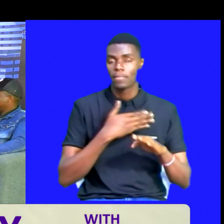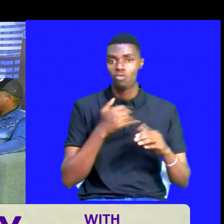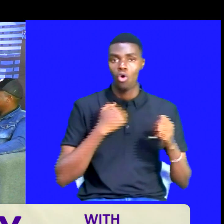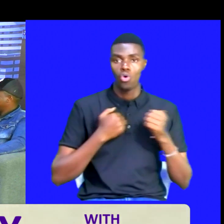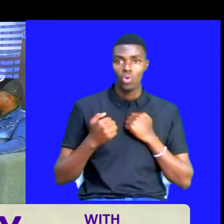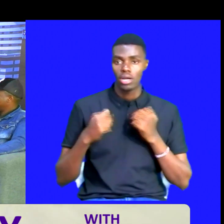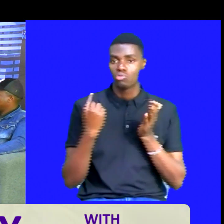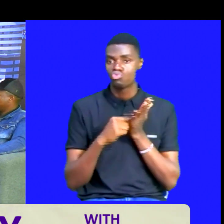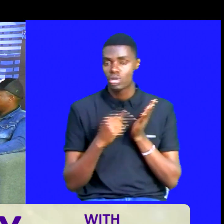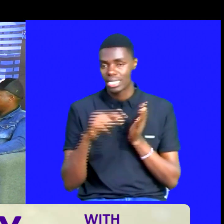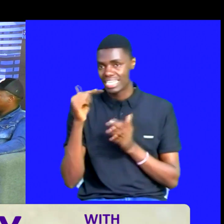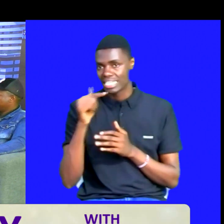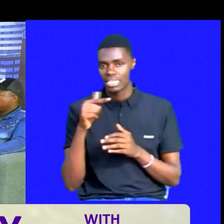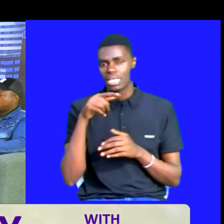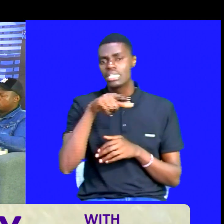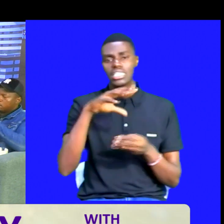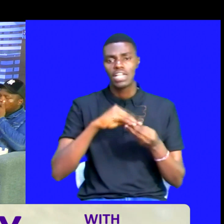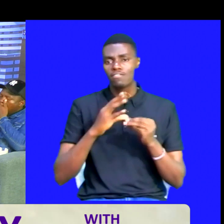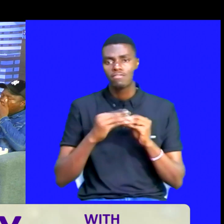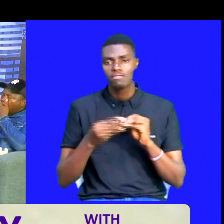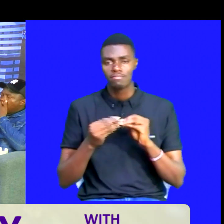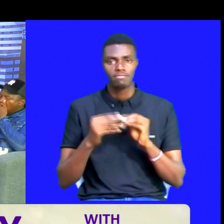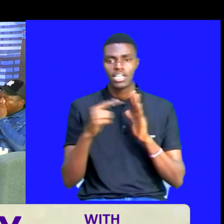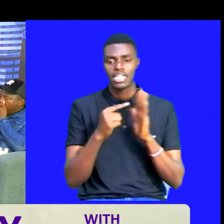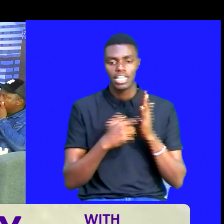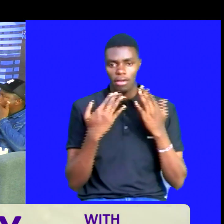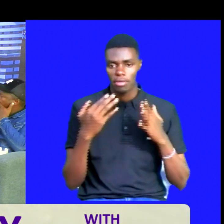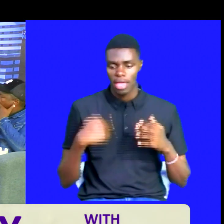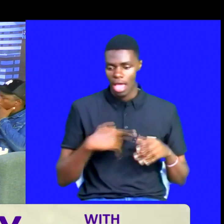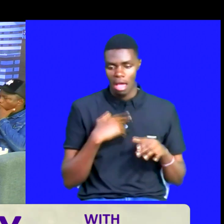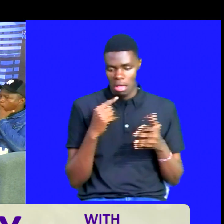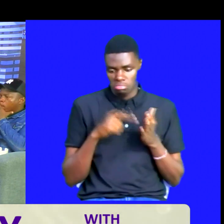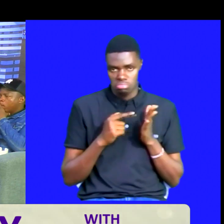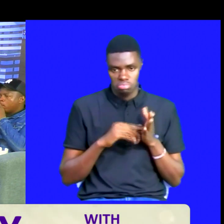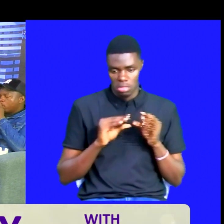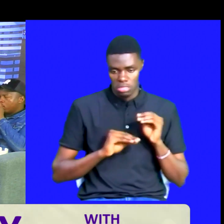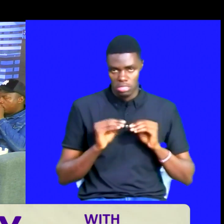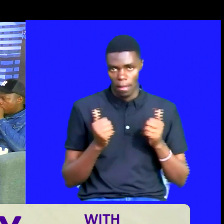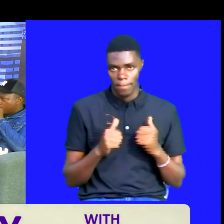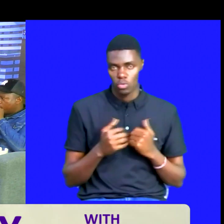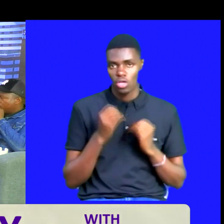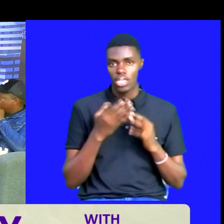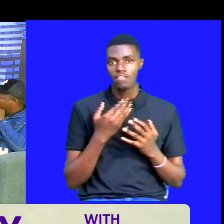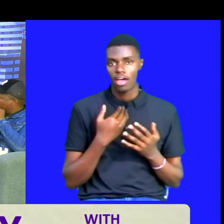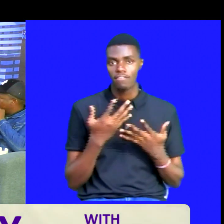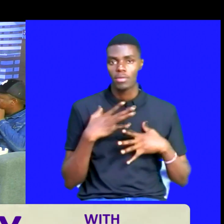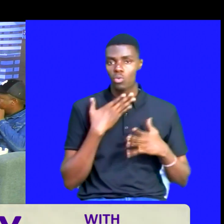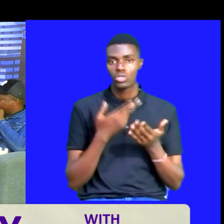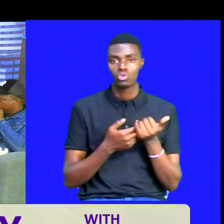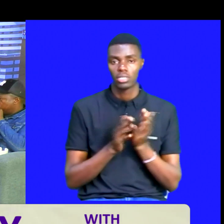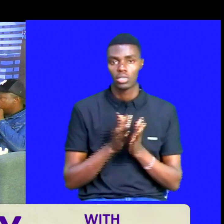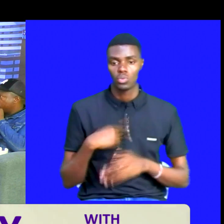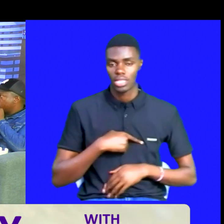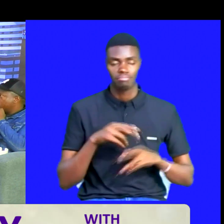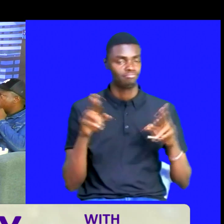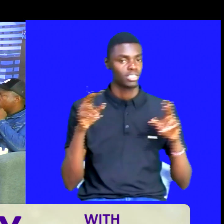have leagues and we don't have. Okay. So there's something that we're not doing right. Right. And if we have people who want to partner with us, we are ready